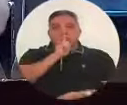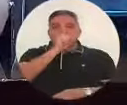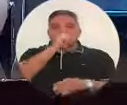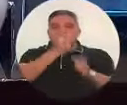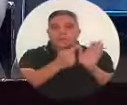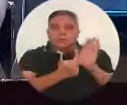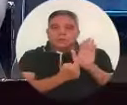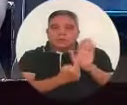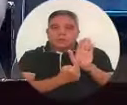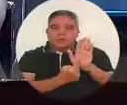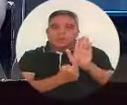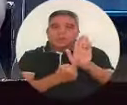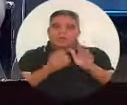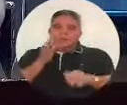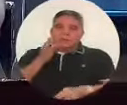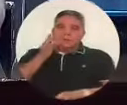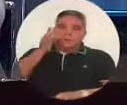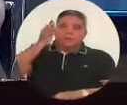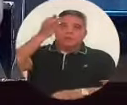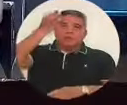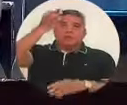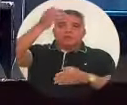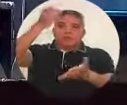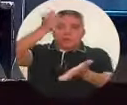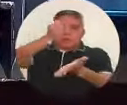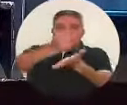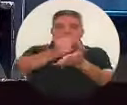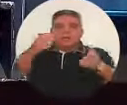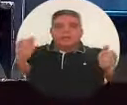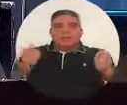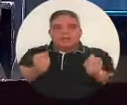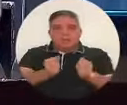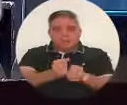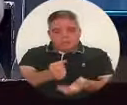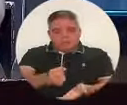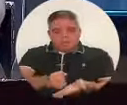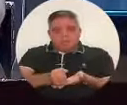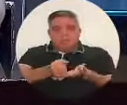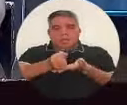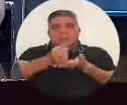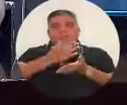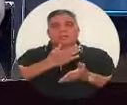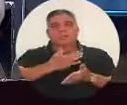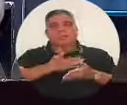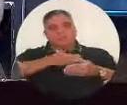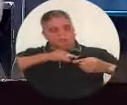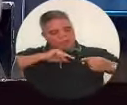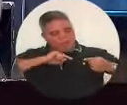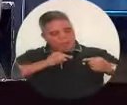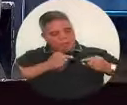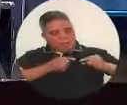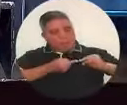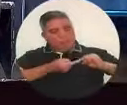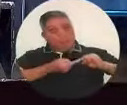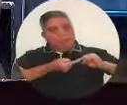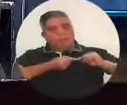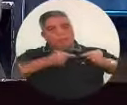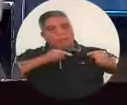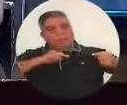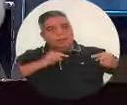name. Truth revealed, my future sealed, healed my